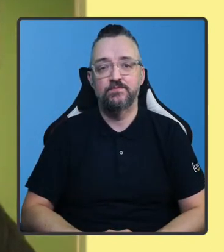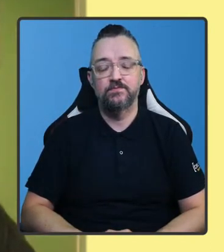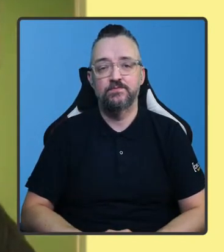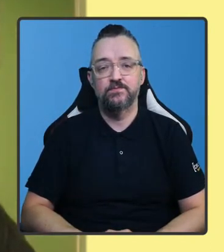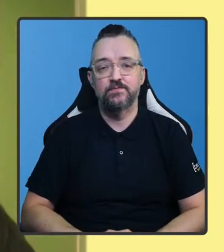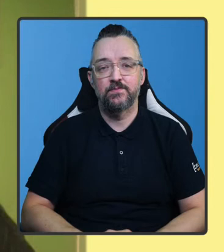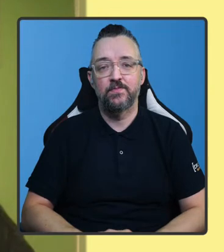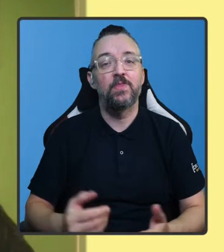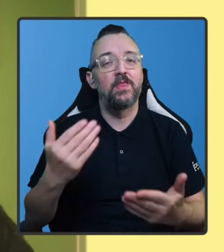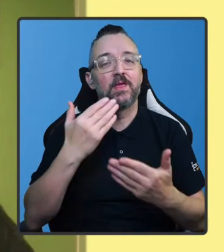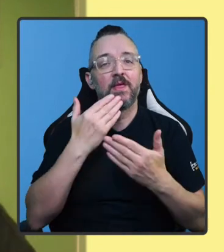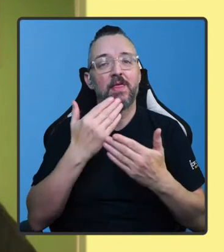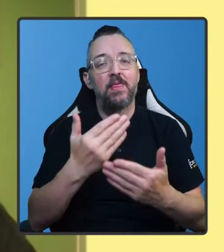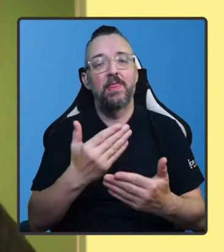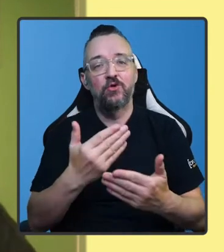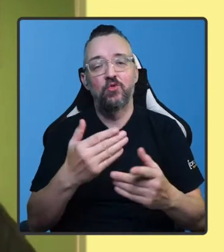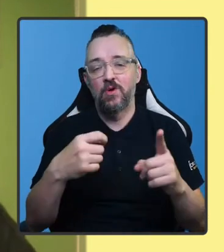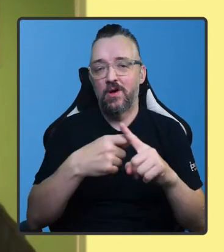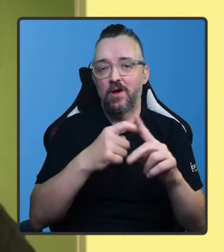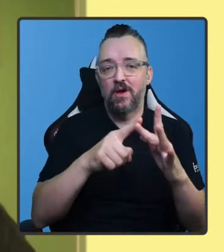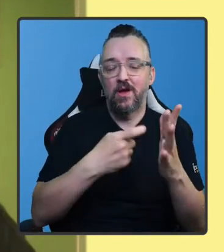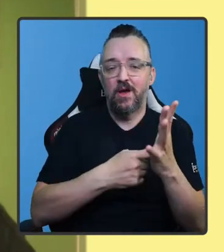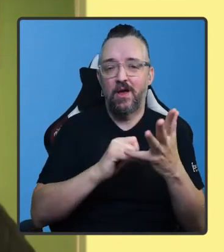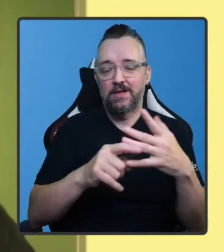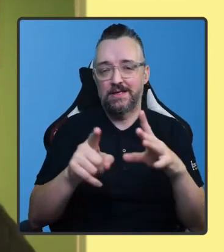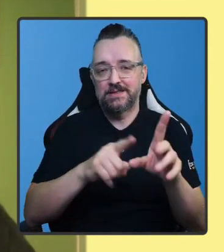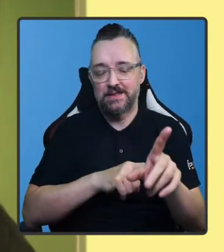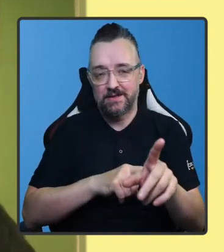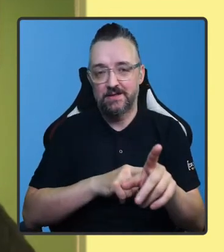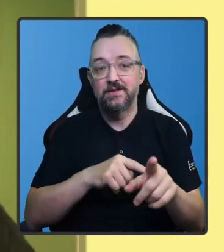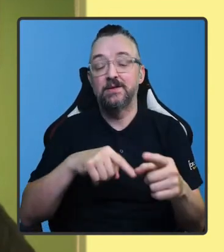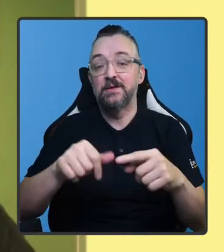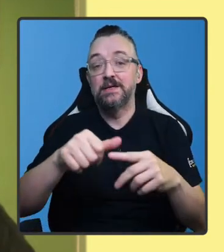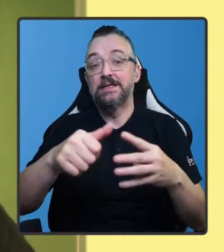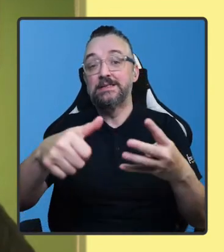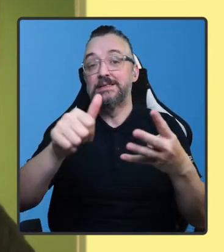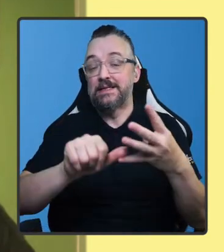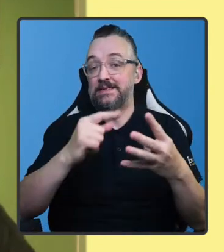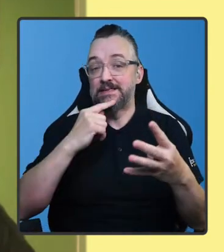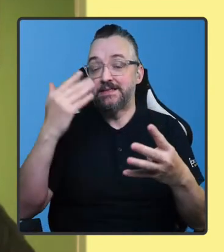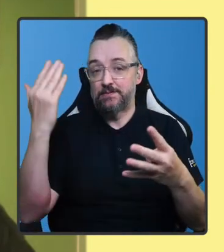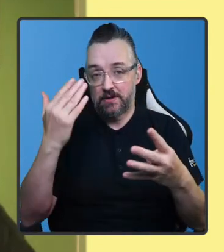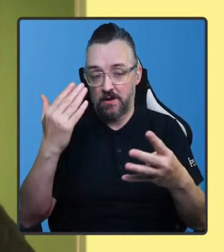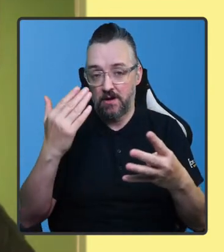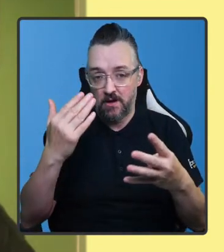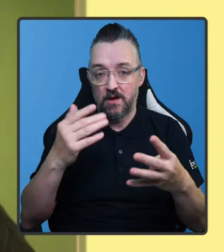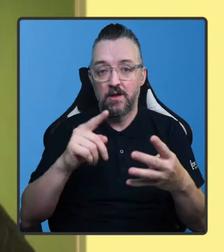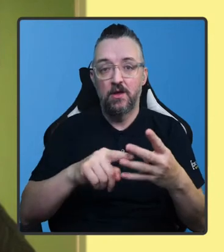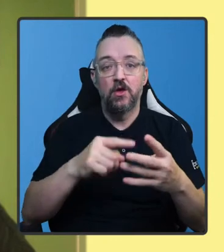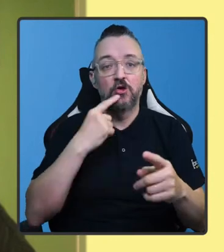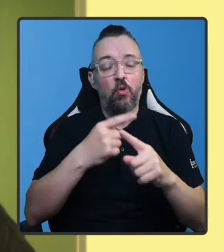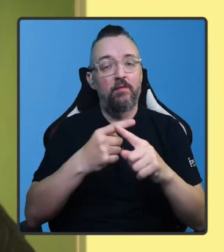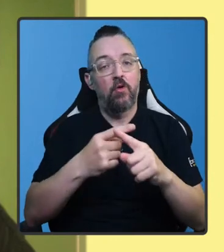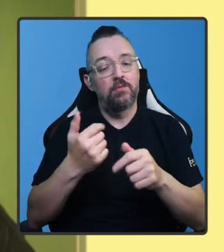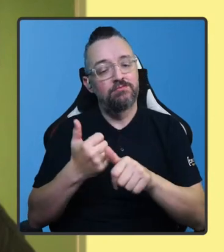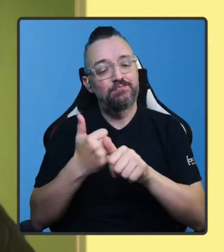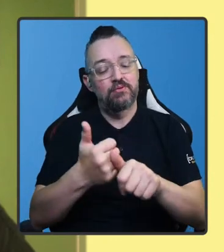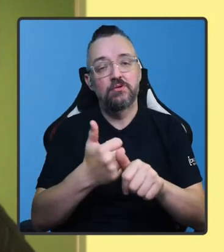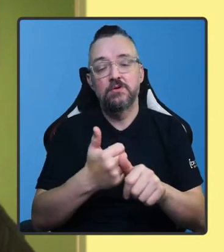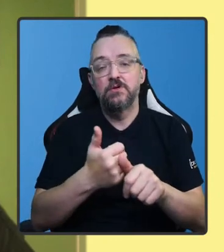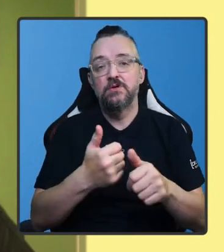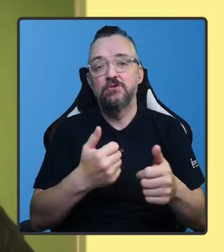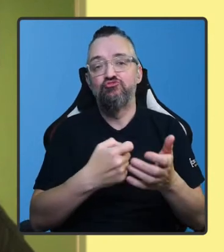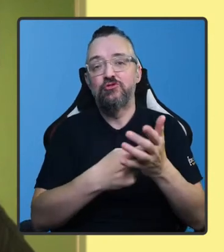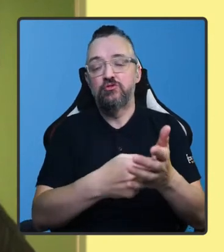Thank you very much, Kirsty. And delegates, our next speaker, also speaking for the resolution, is Michelle